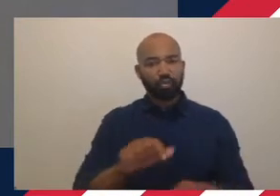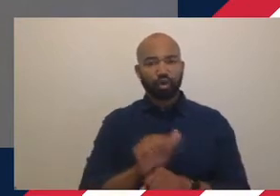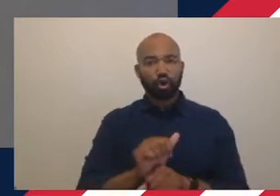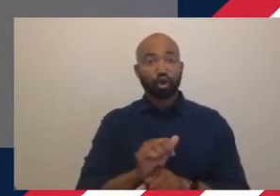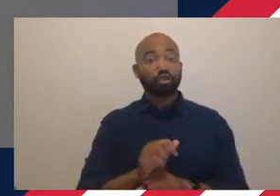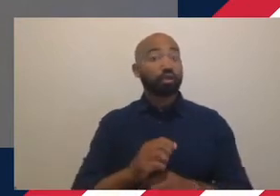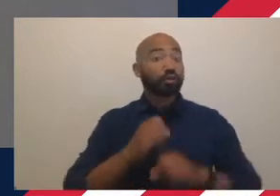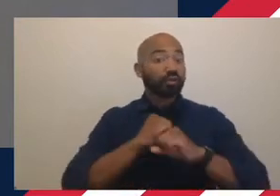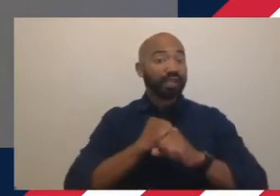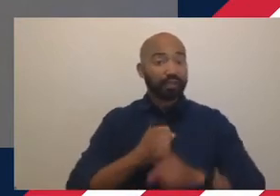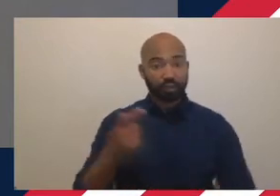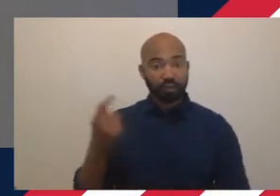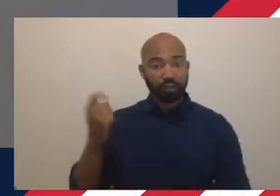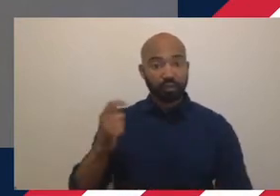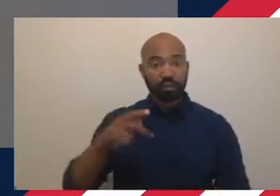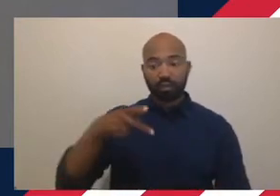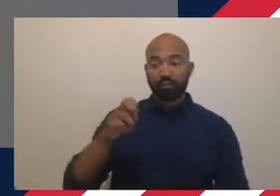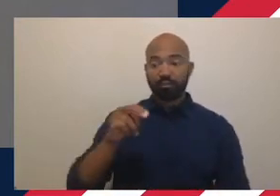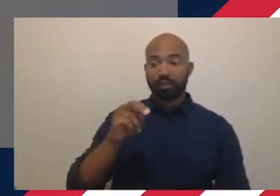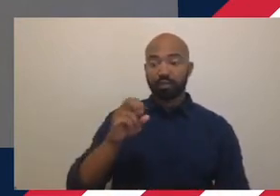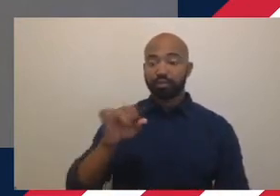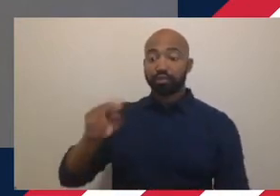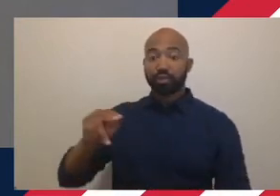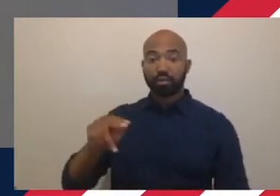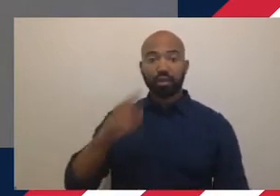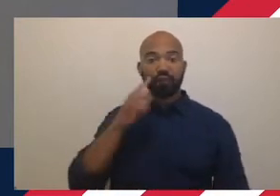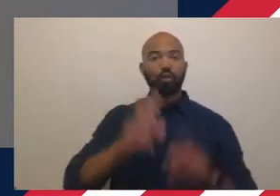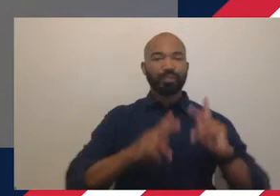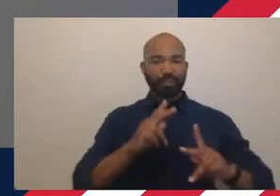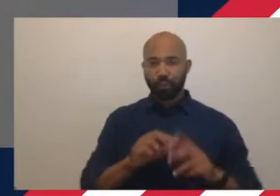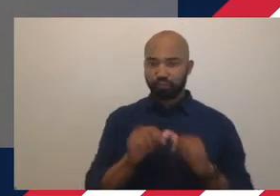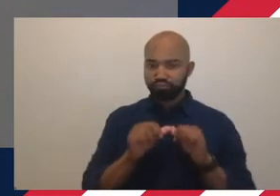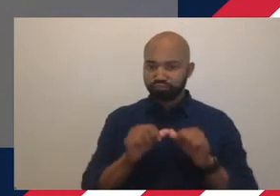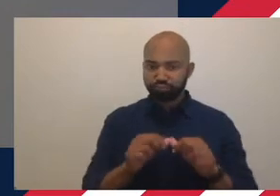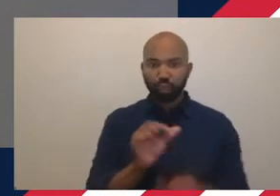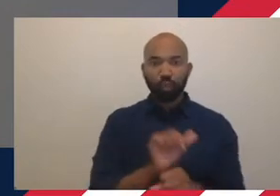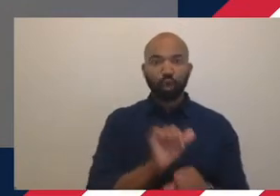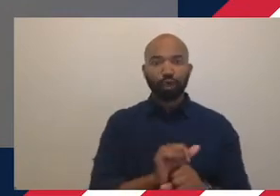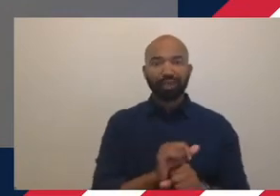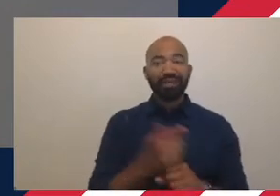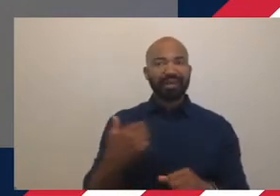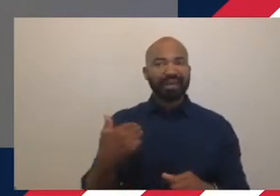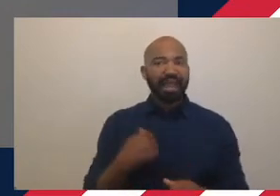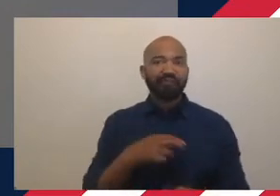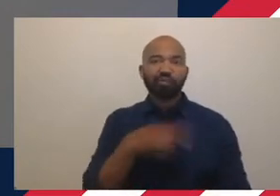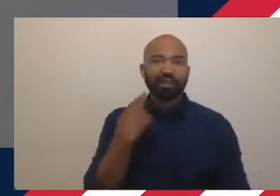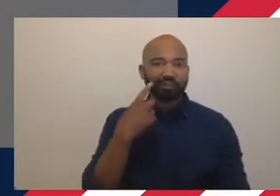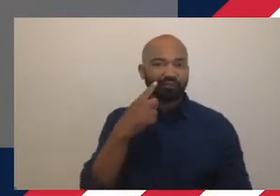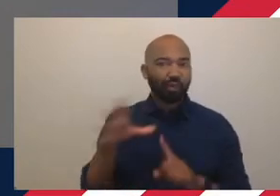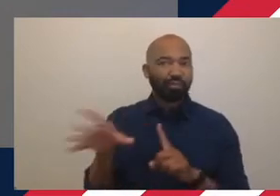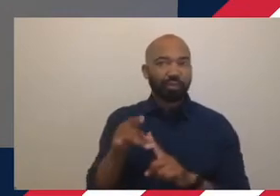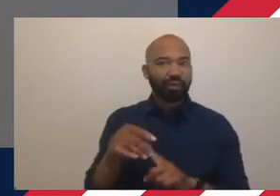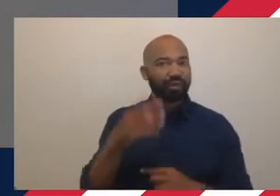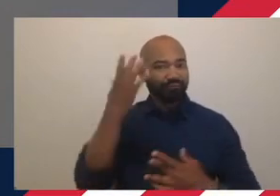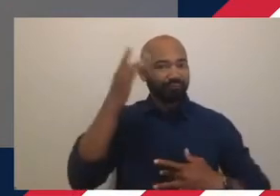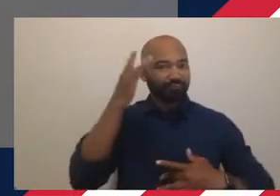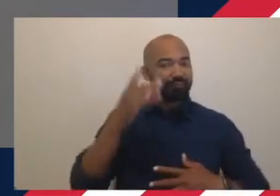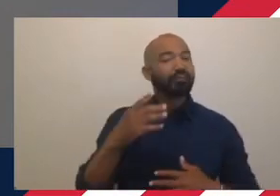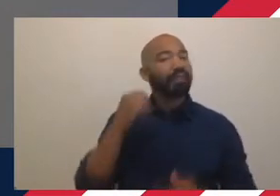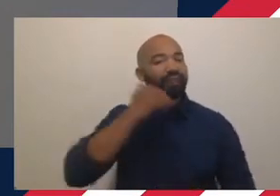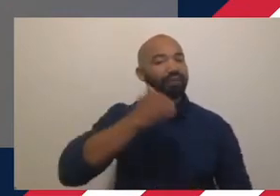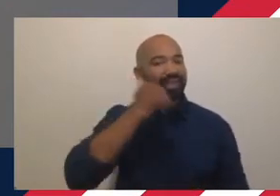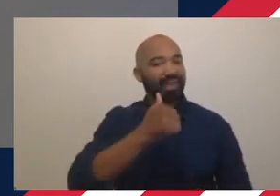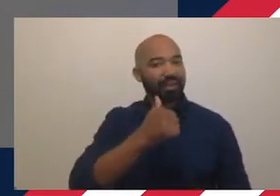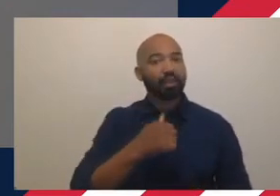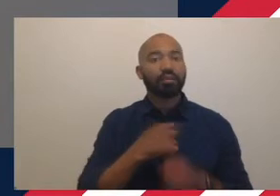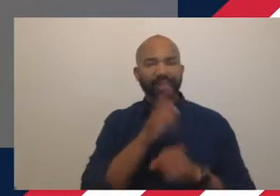pensions for those who continue to work and expose themselves to this virus day after day, ensuring that workers have the safe